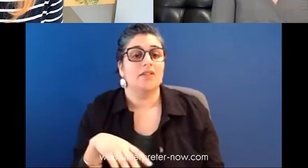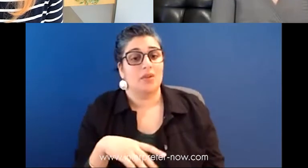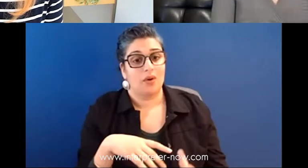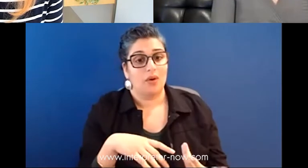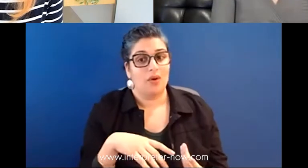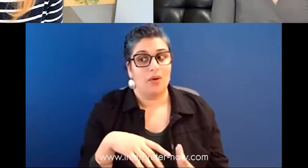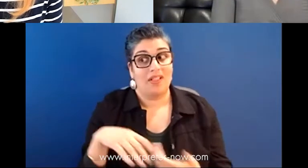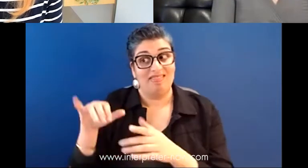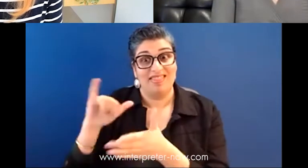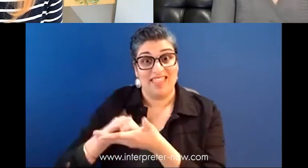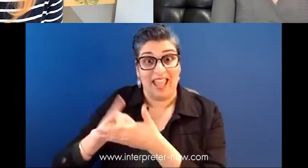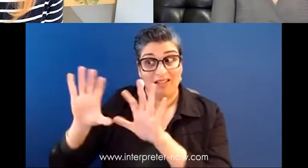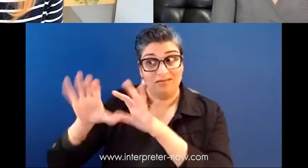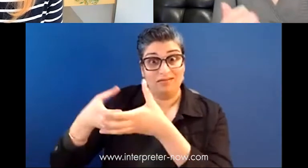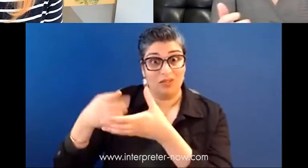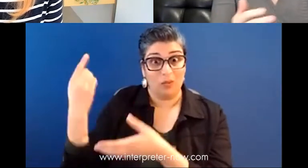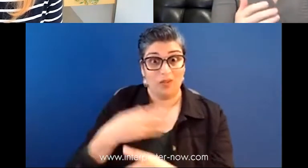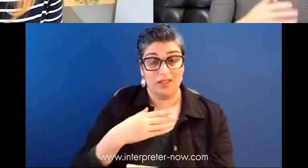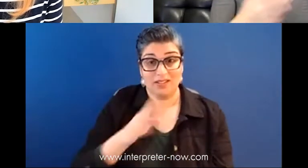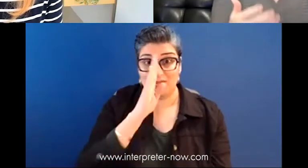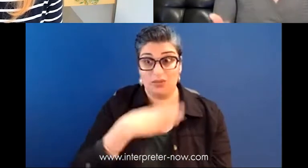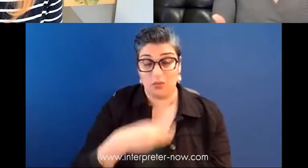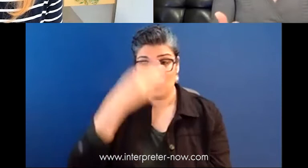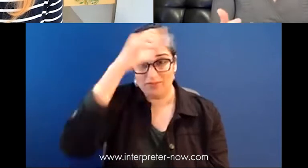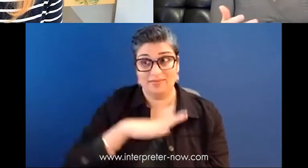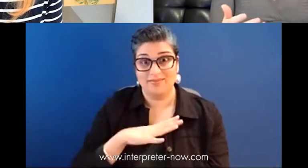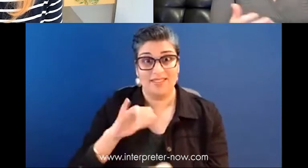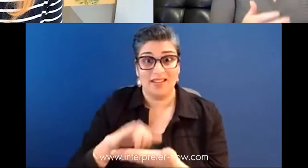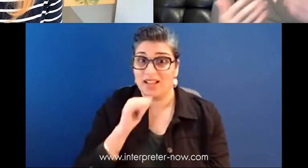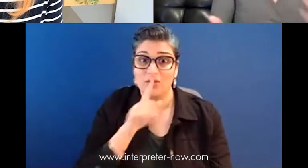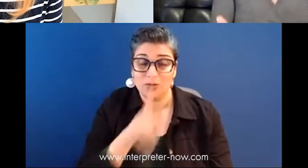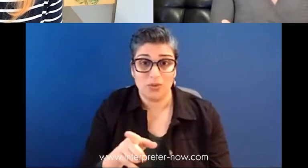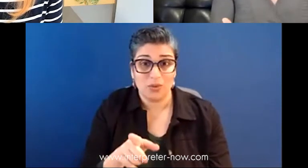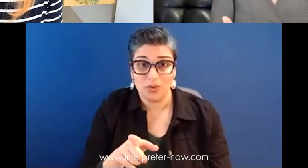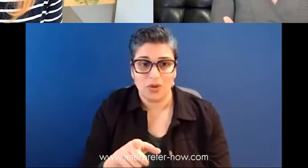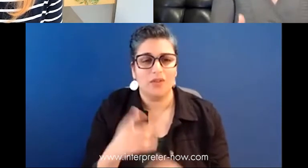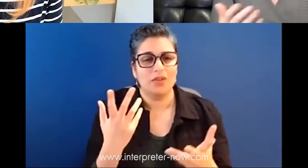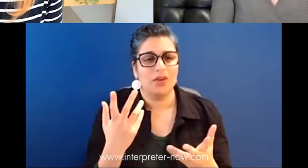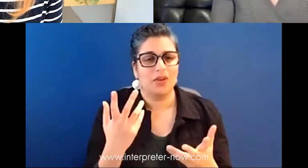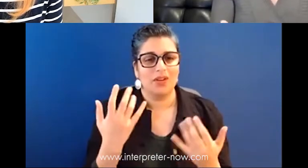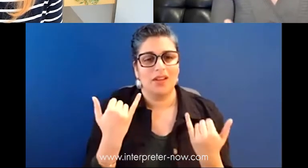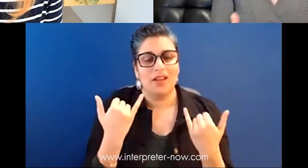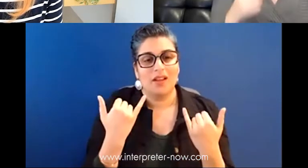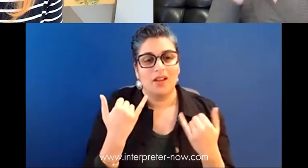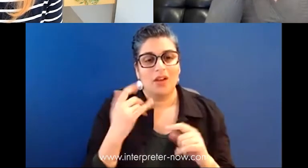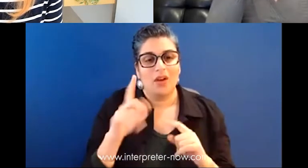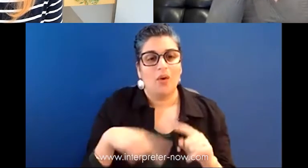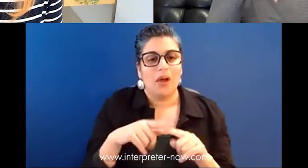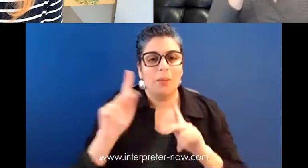not true. And in fact, you probably have a question that you ask when people